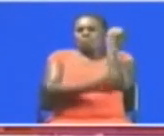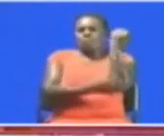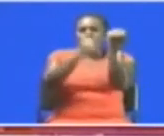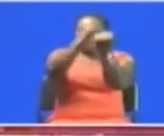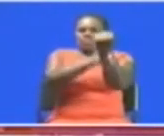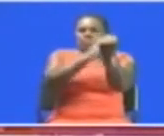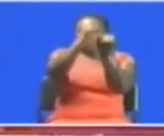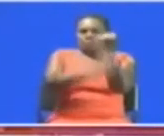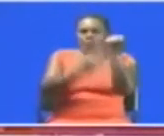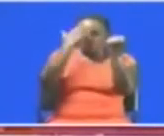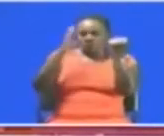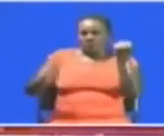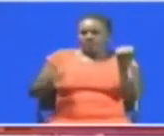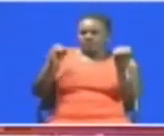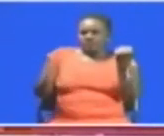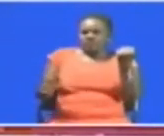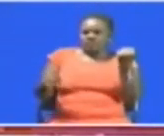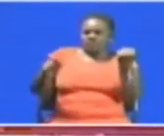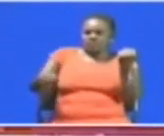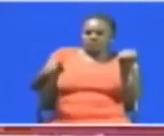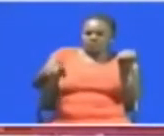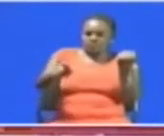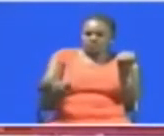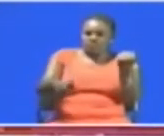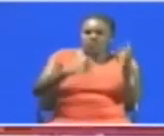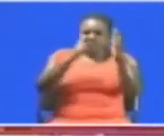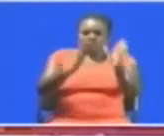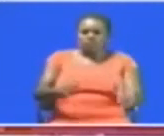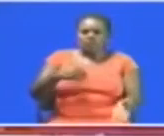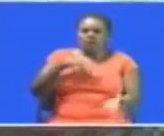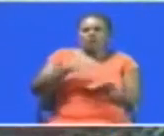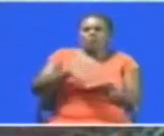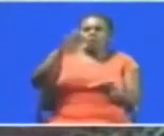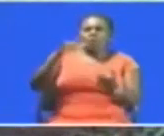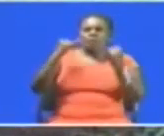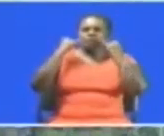due to increased cost of production. KTN's Brenda Zedaradido has details.